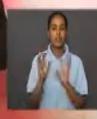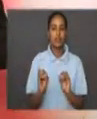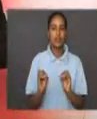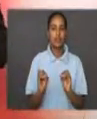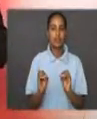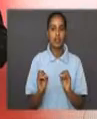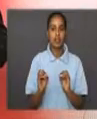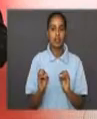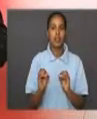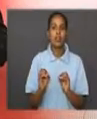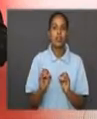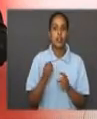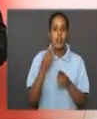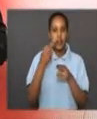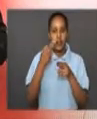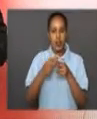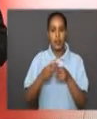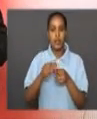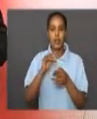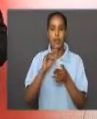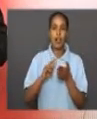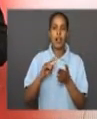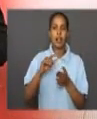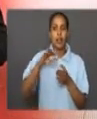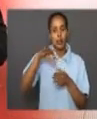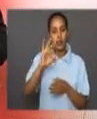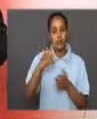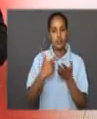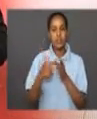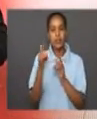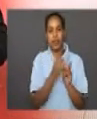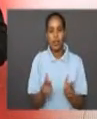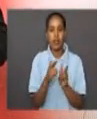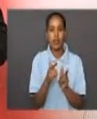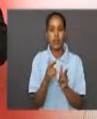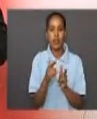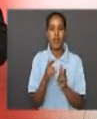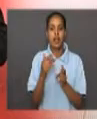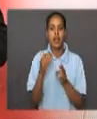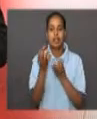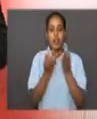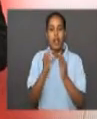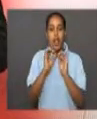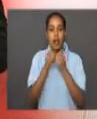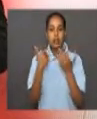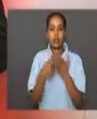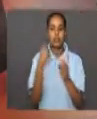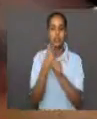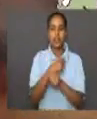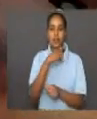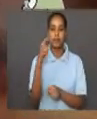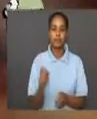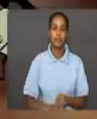Students, name a metal that is obtained using this method and explain how this is done.